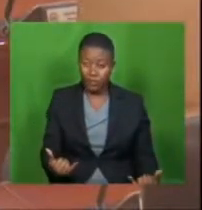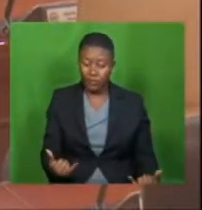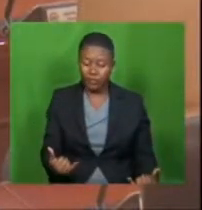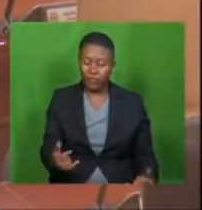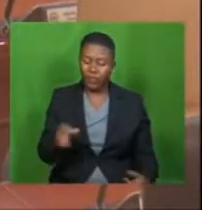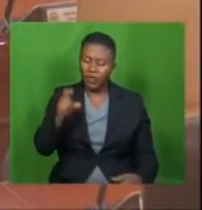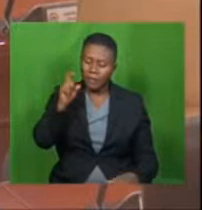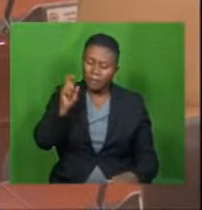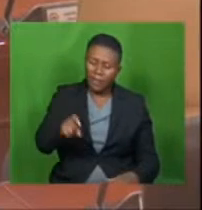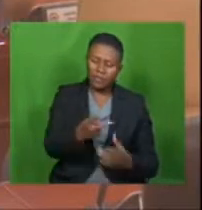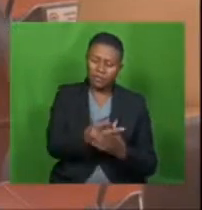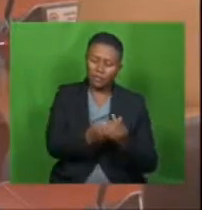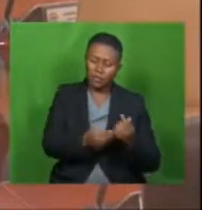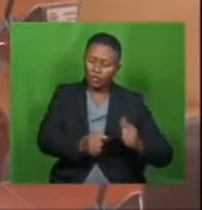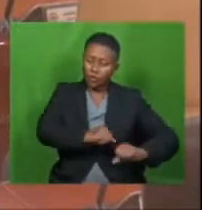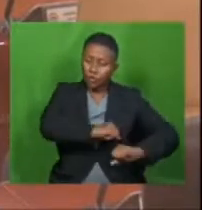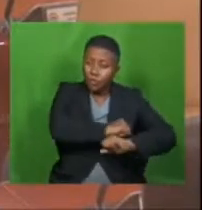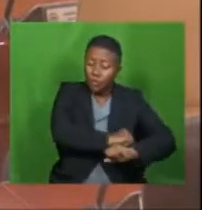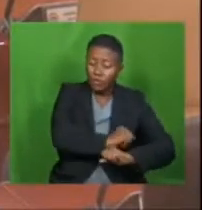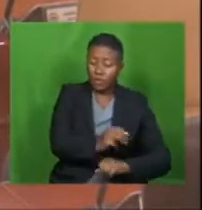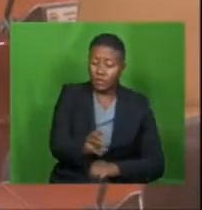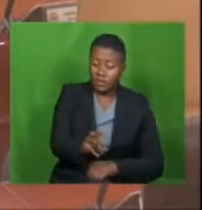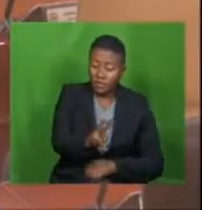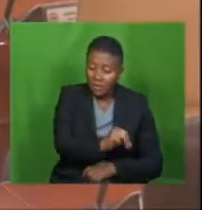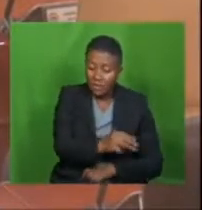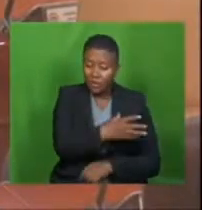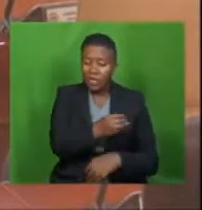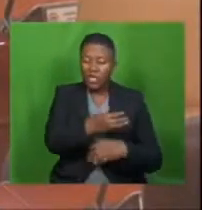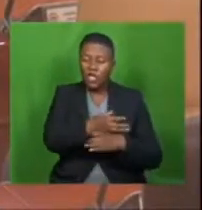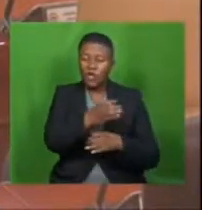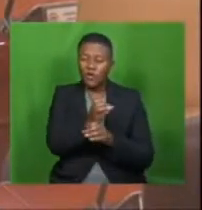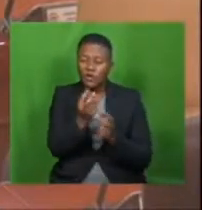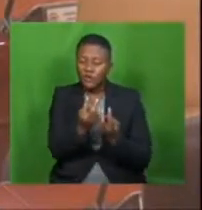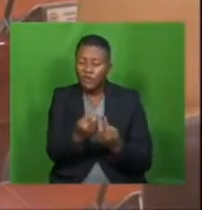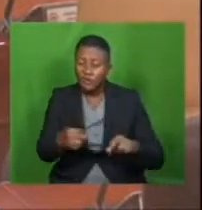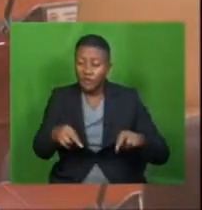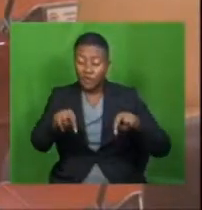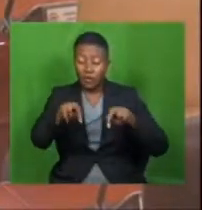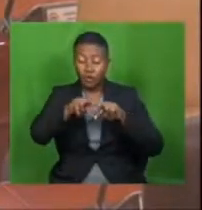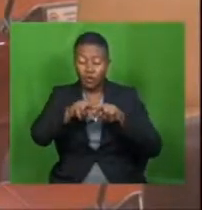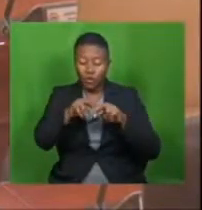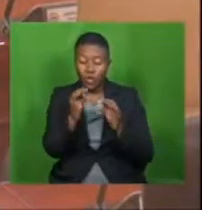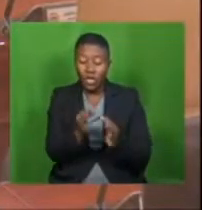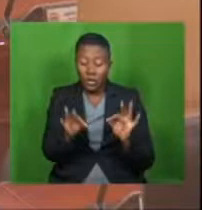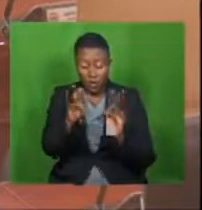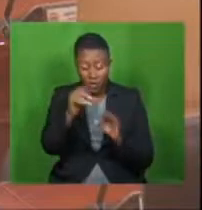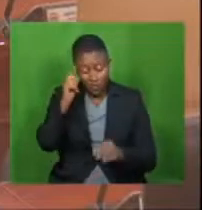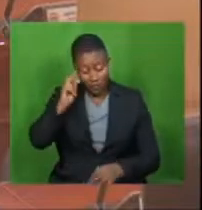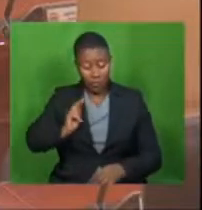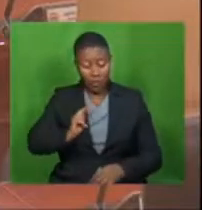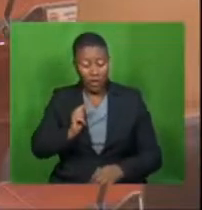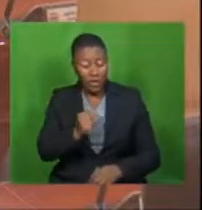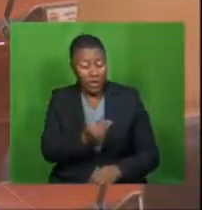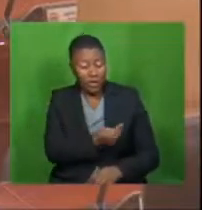protect them and to create value in the present situation. It is important for us, and it's going to be